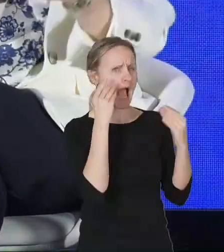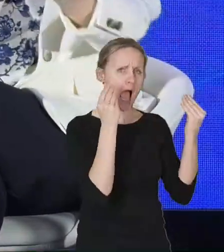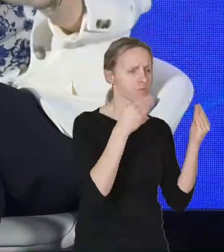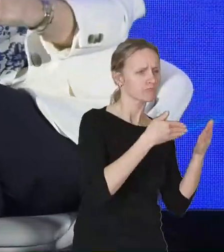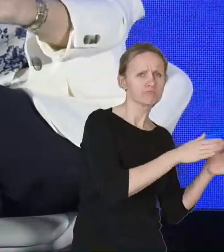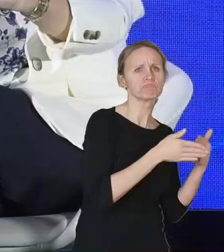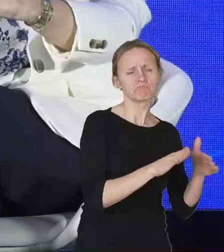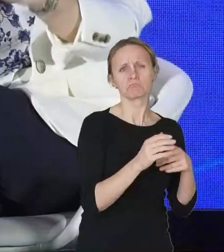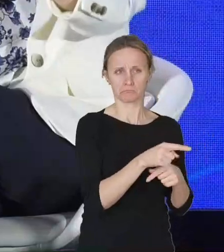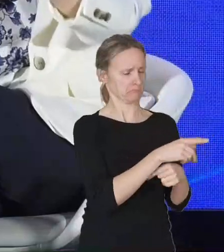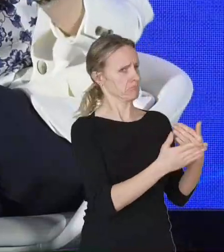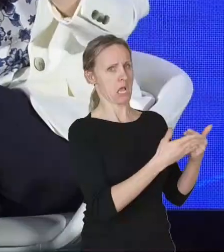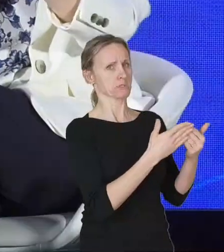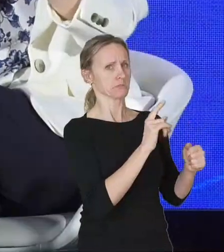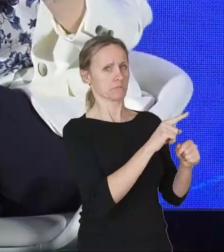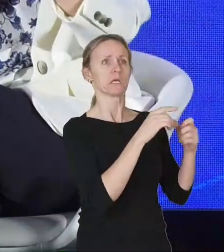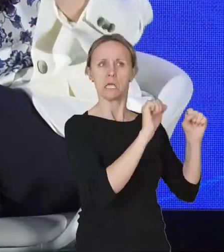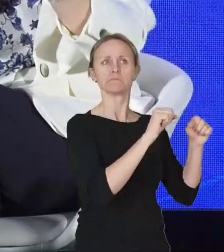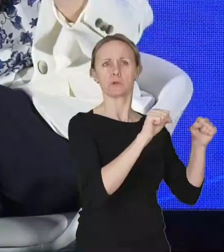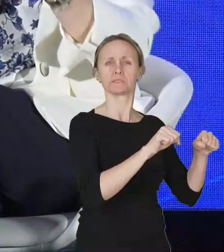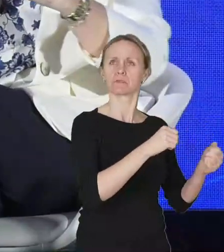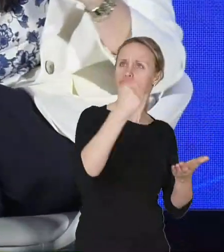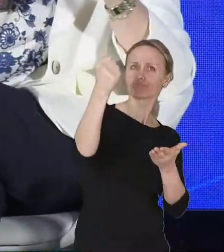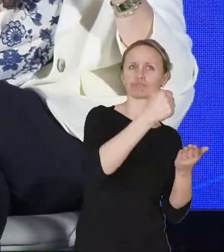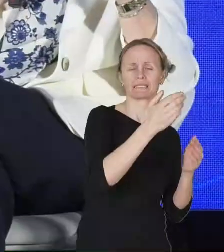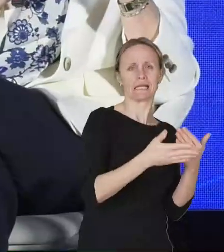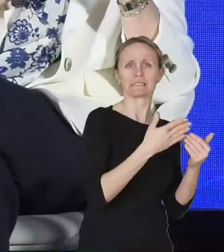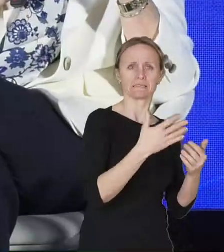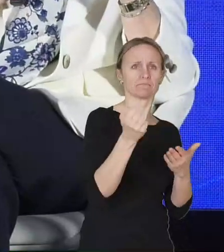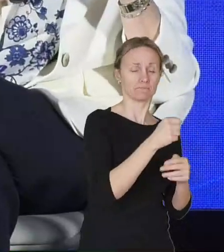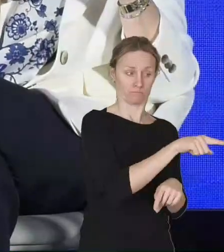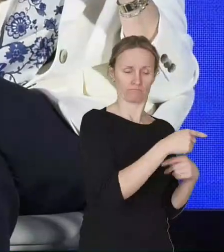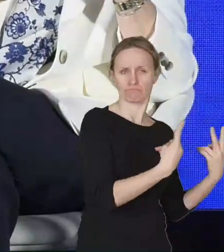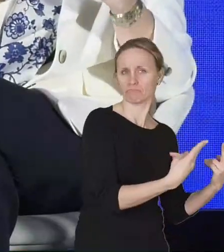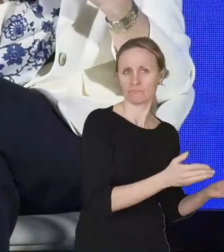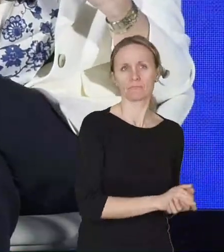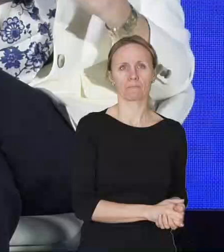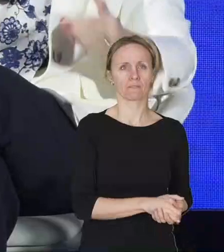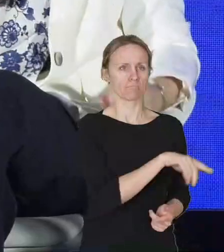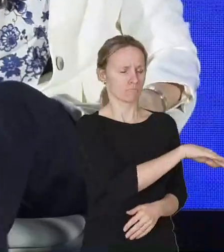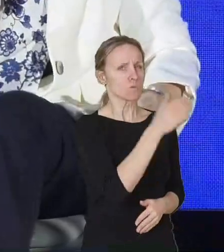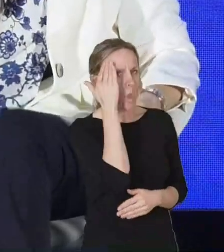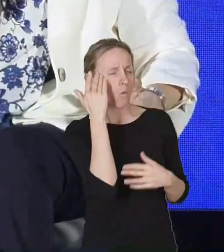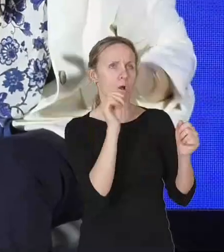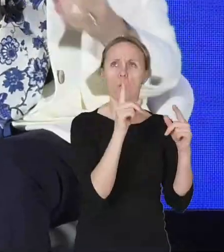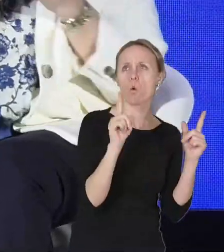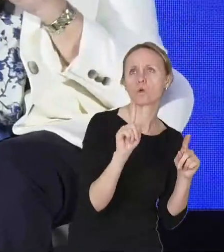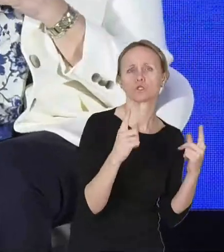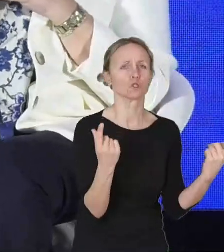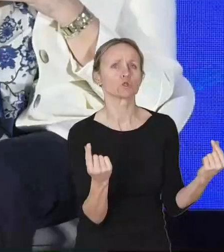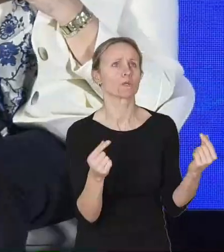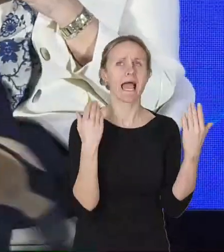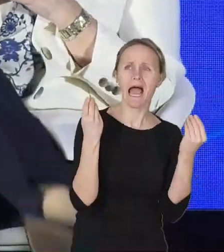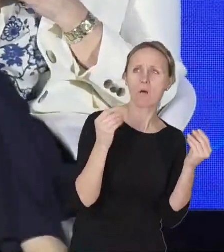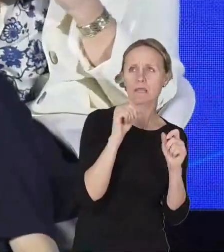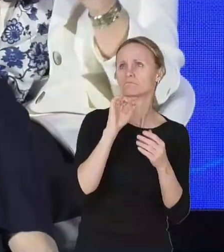that also influences on the balance between top-down and bottom-up. There has been a lot of evidence in